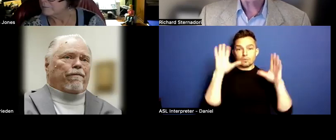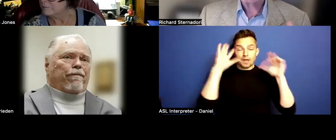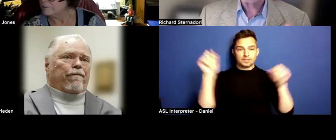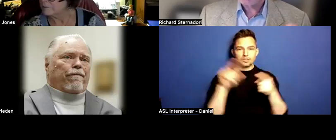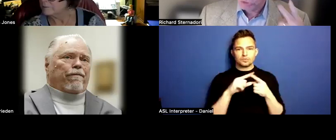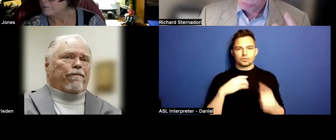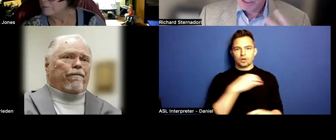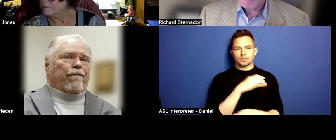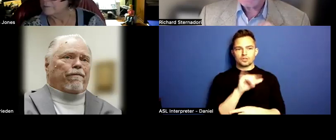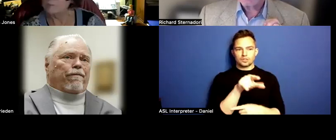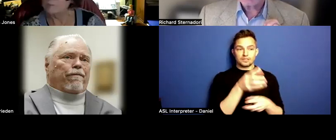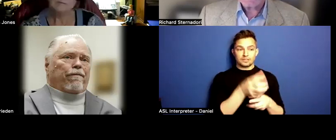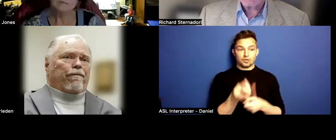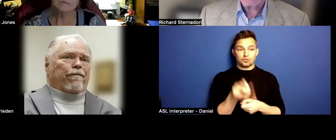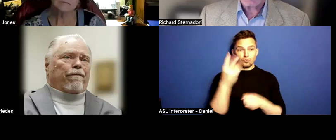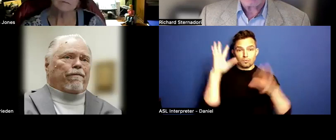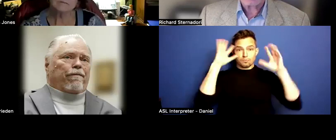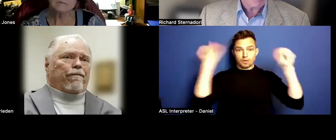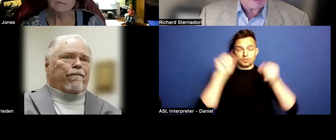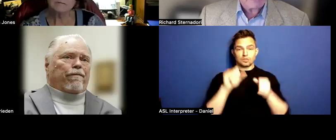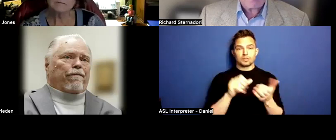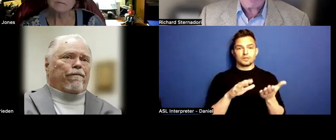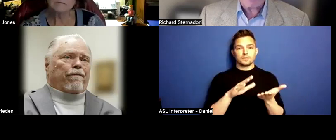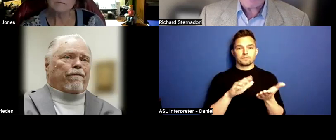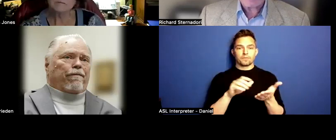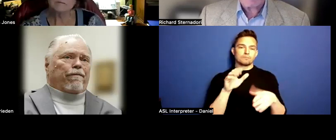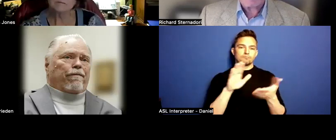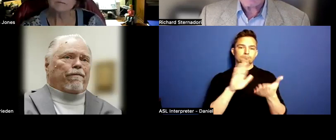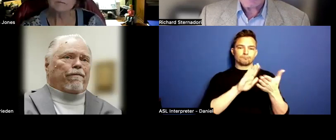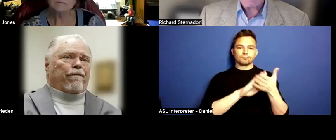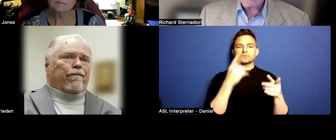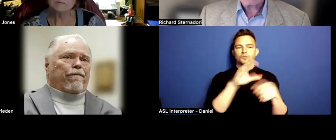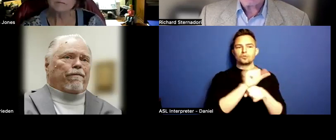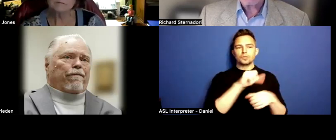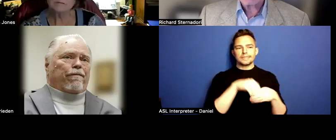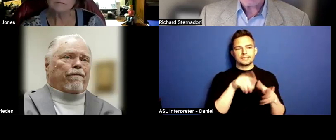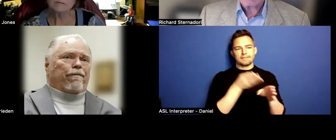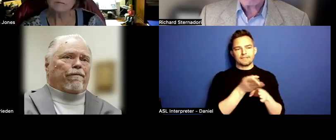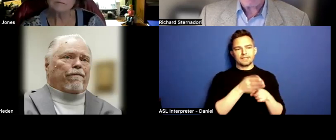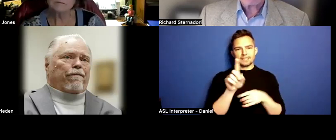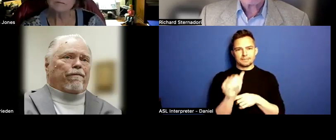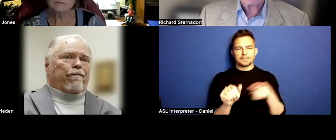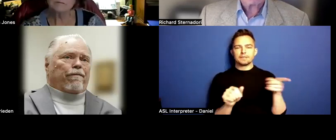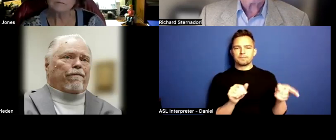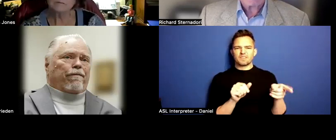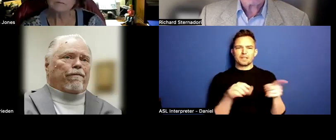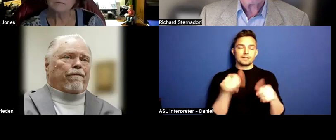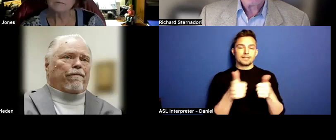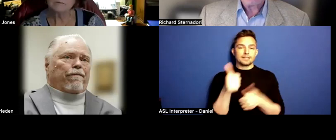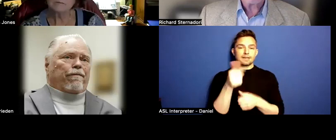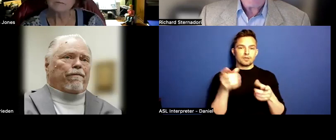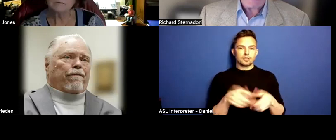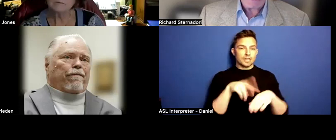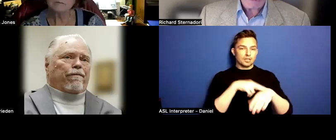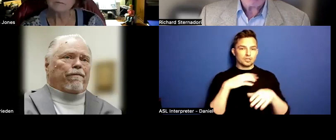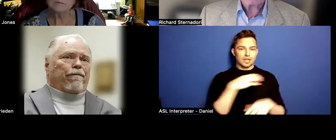he has received 2 presidential citations for his work in the field of disabilities. He served as executive director of the National Council